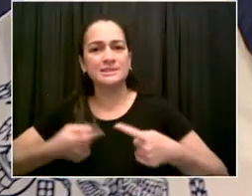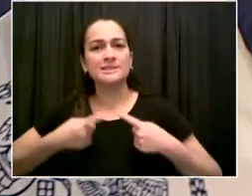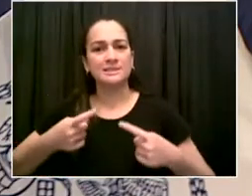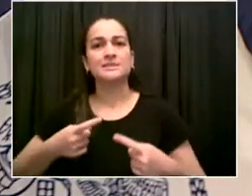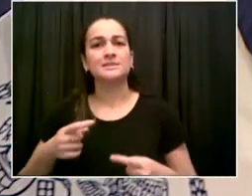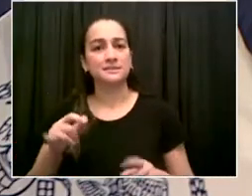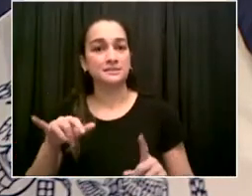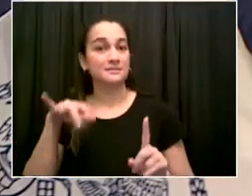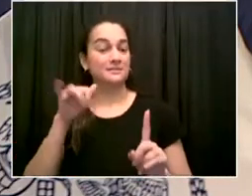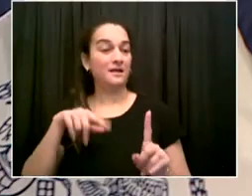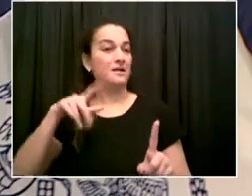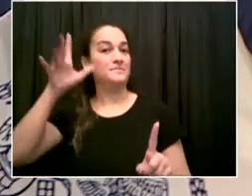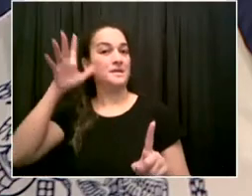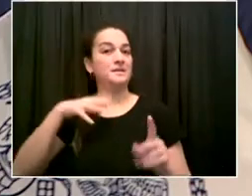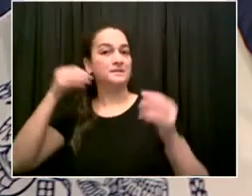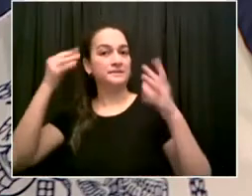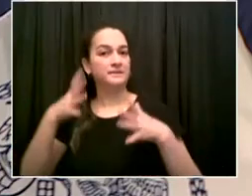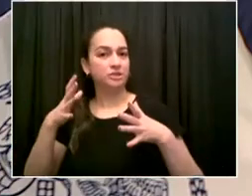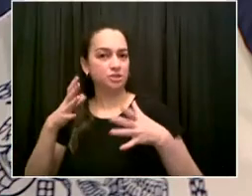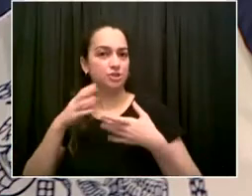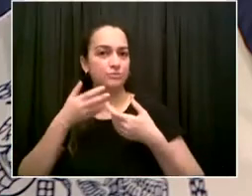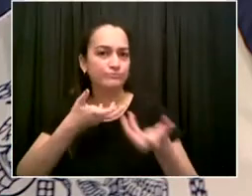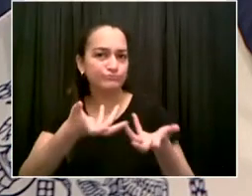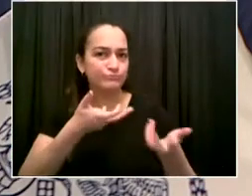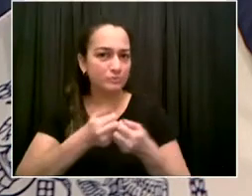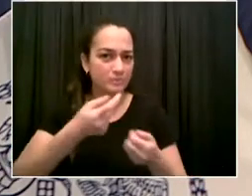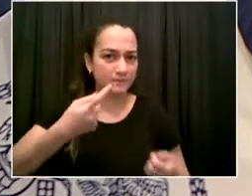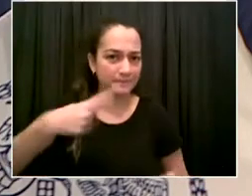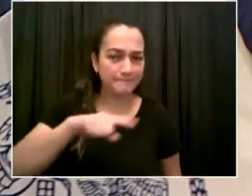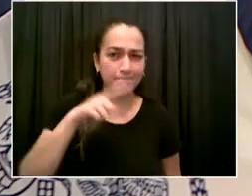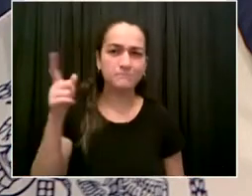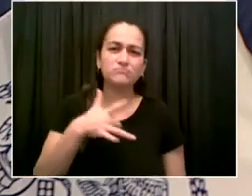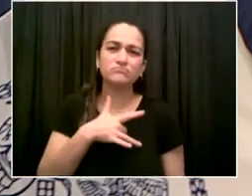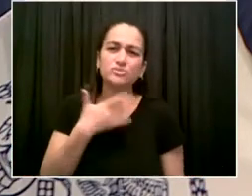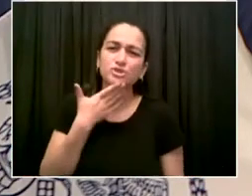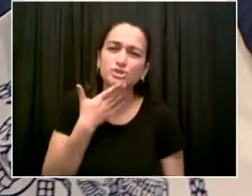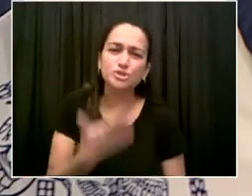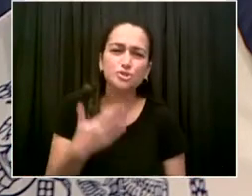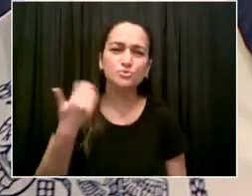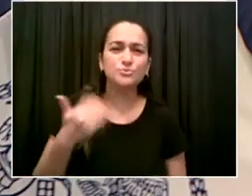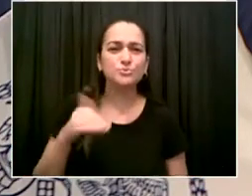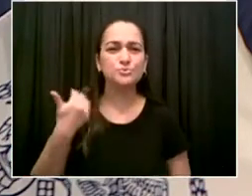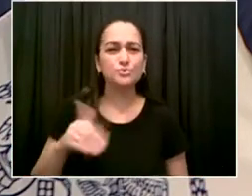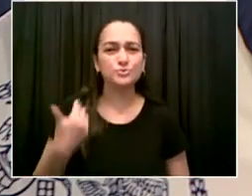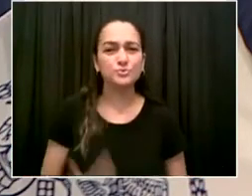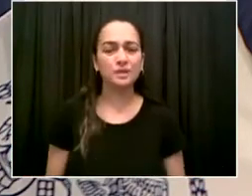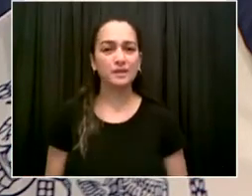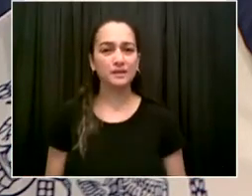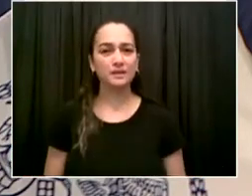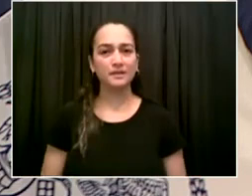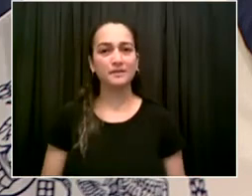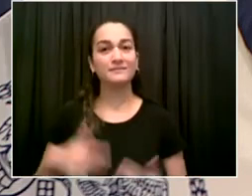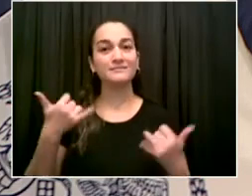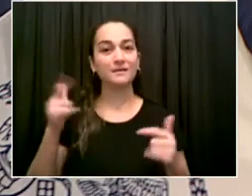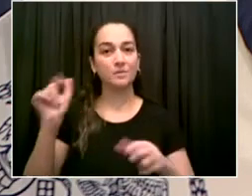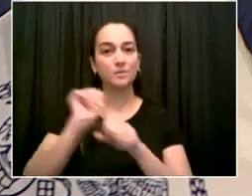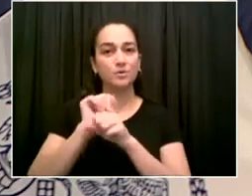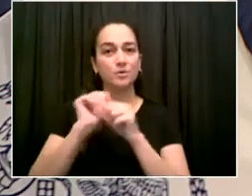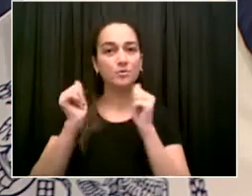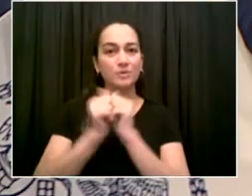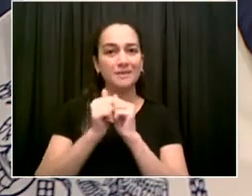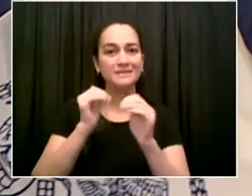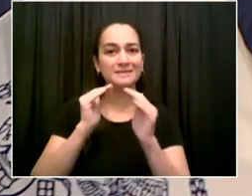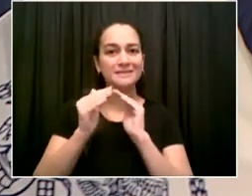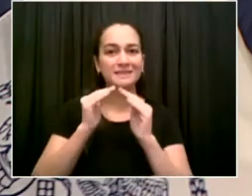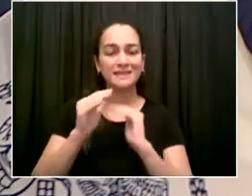and a teacher, and now he is also an elected official leading the way in the city council for the fight to make sure that mental health services become